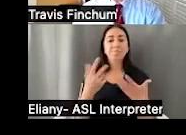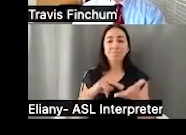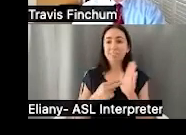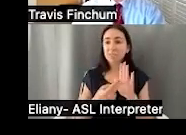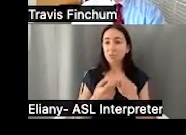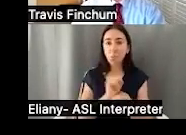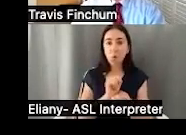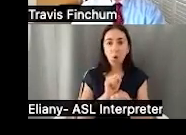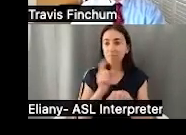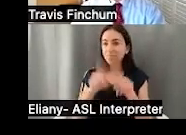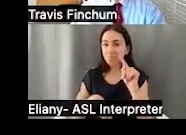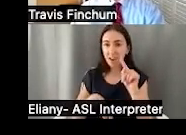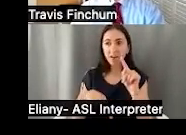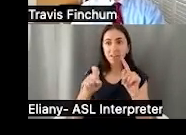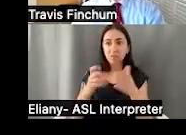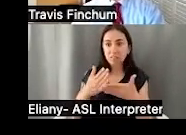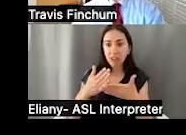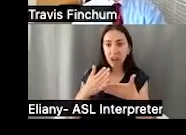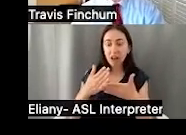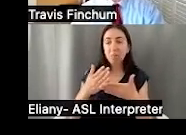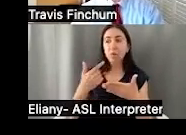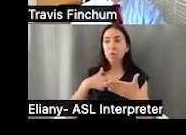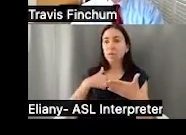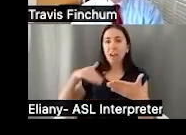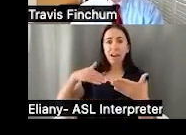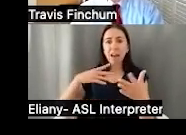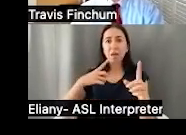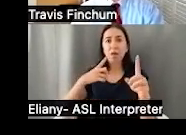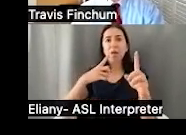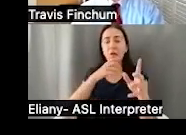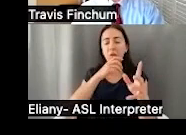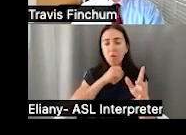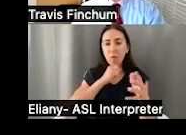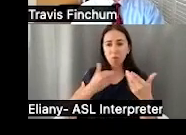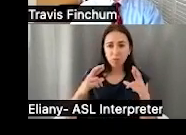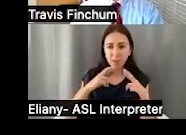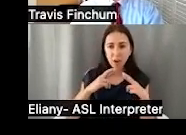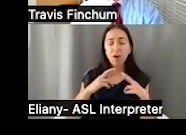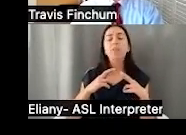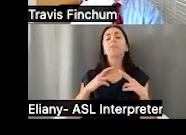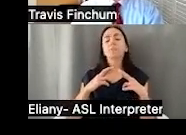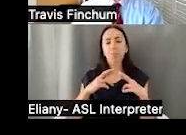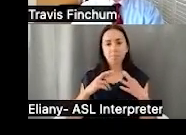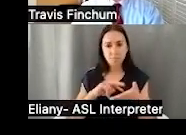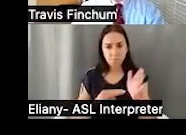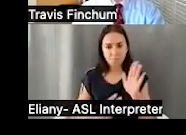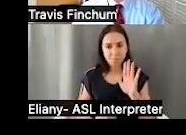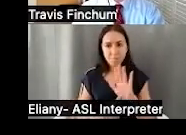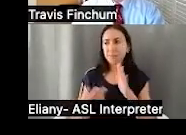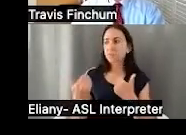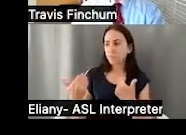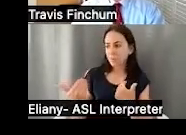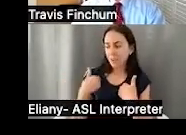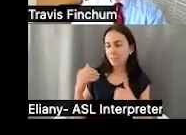able to work, and we haven't yet made it to our retirement age, we actually start drawing on our Social Security benefits